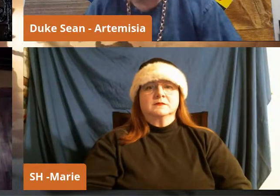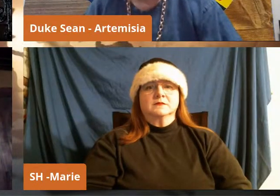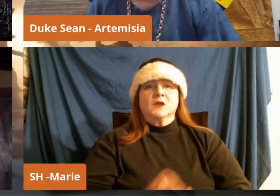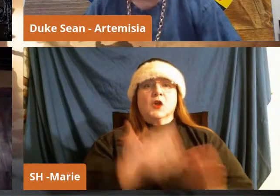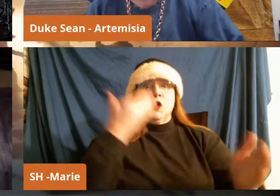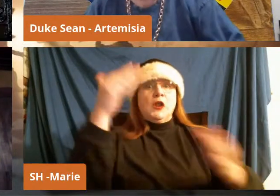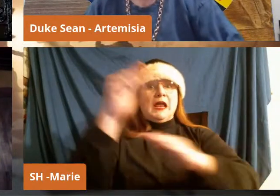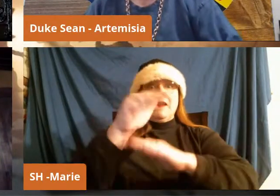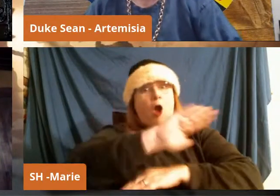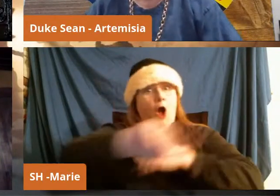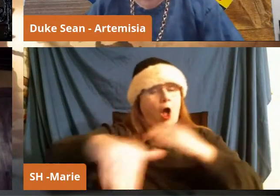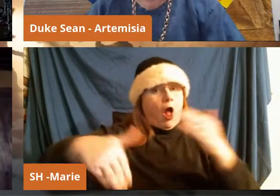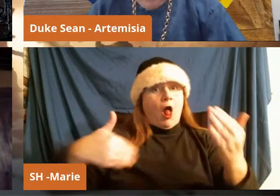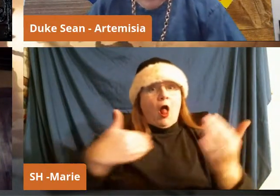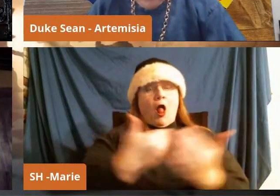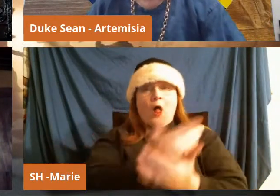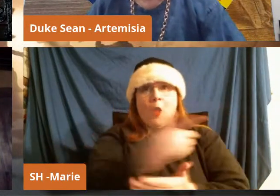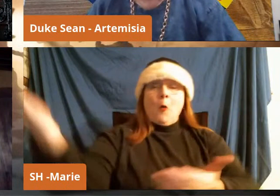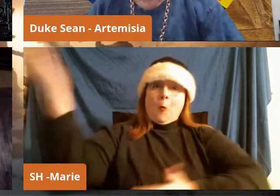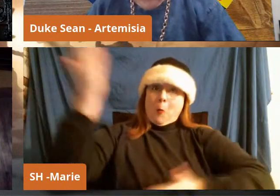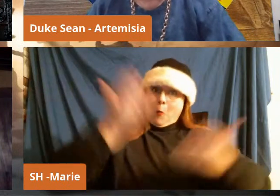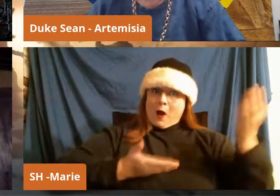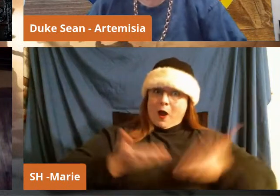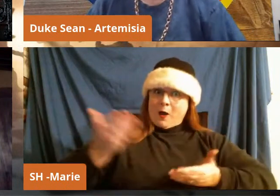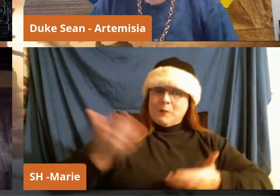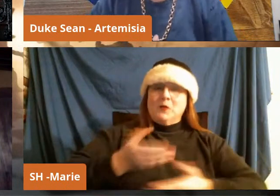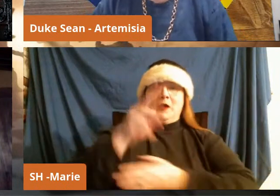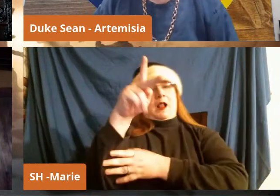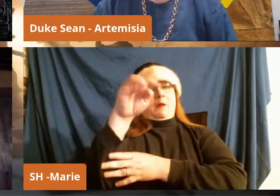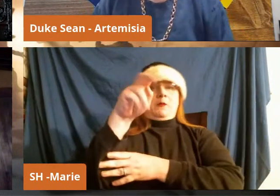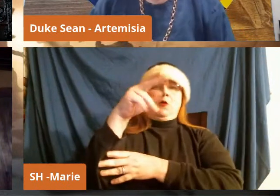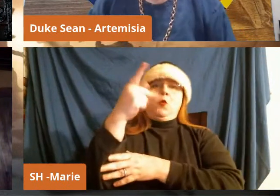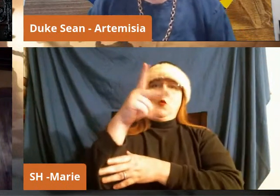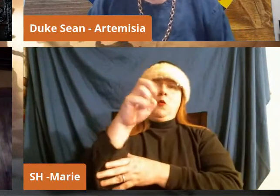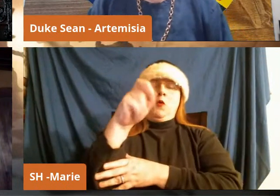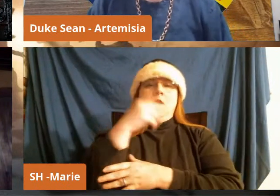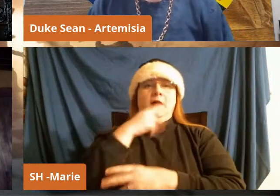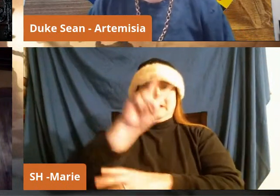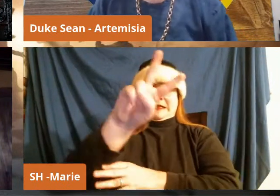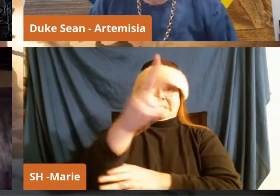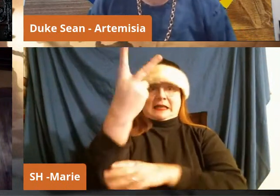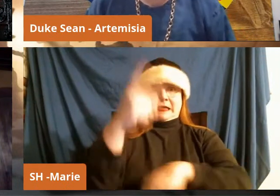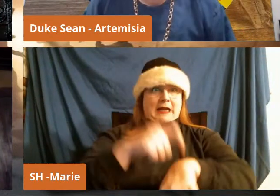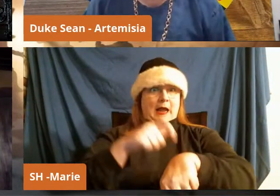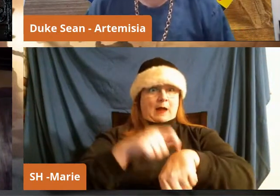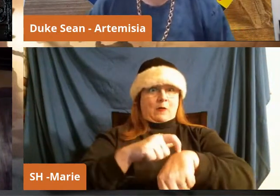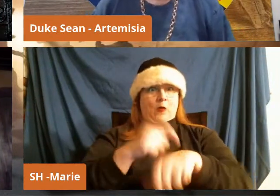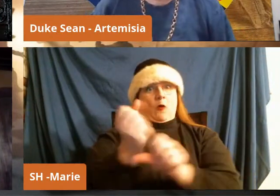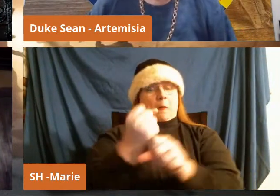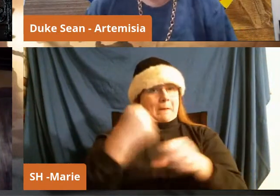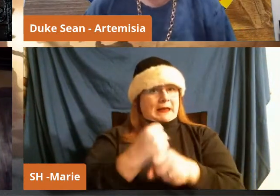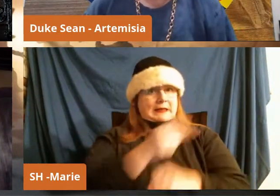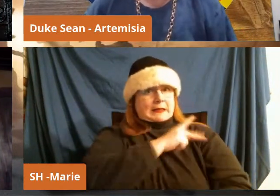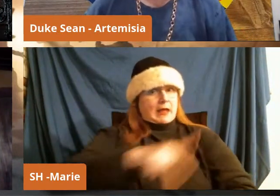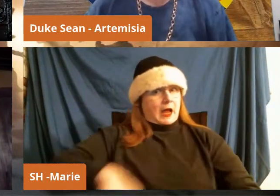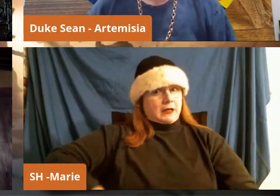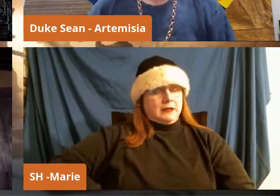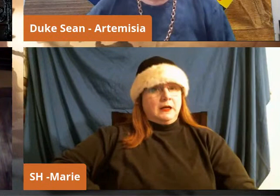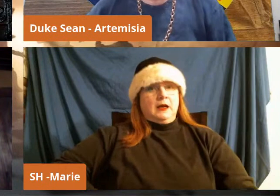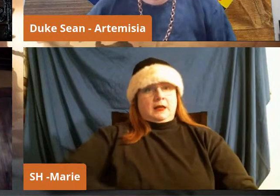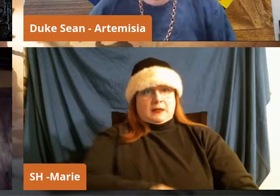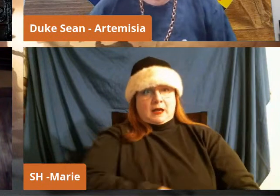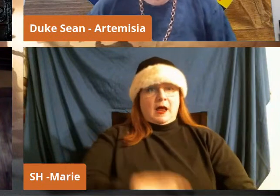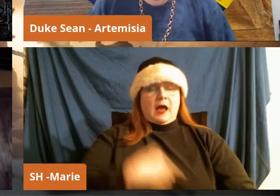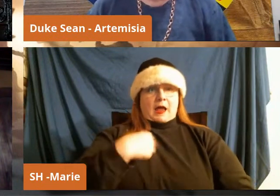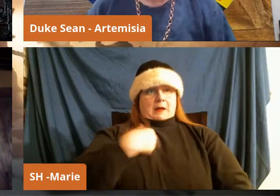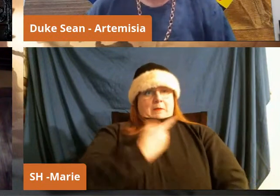Good evening, all, and welcome to Calbarter's Corner, this second episode of What Makes a Knight. I am Lord